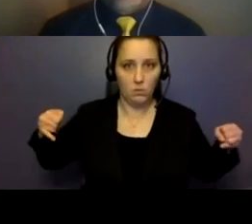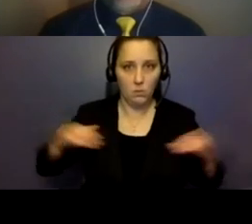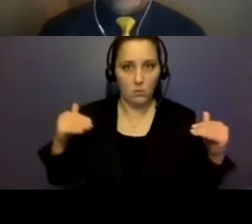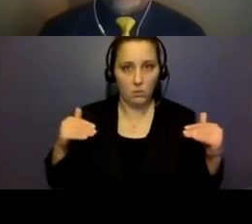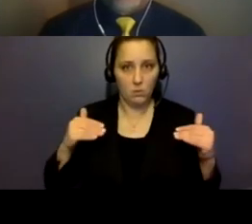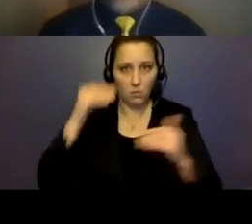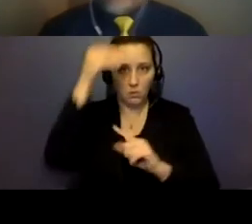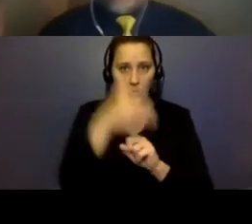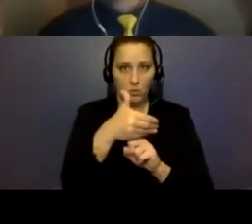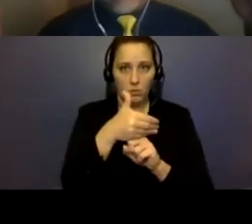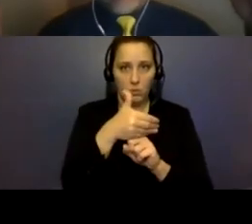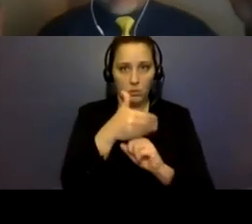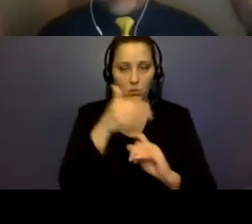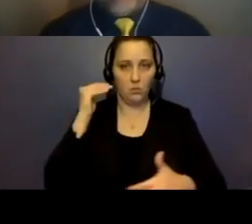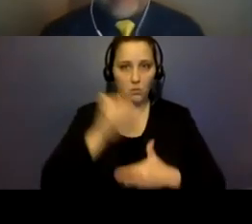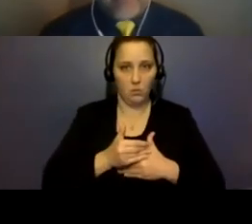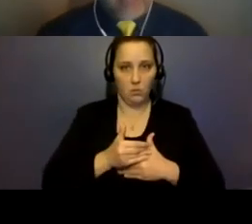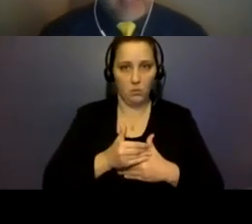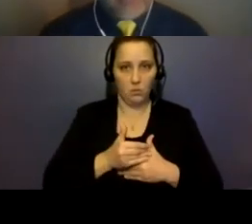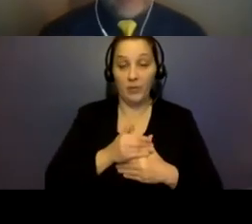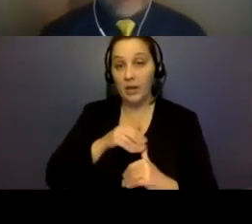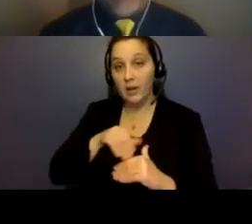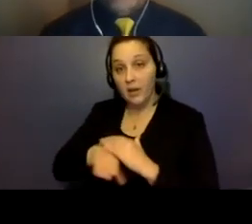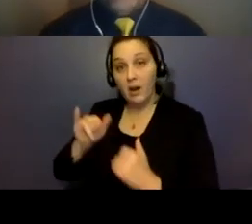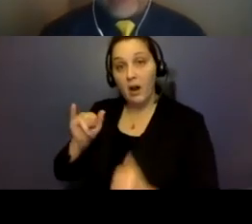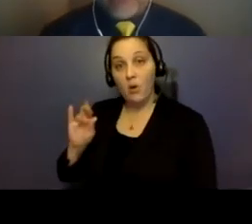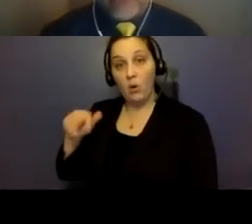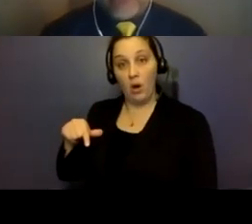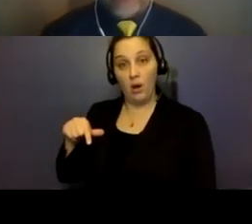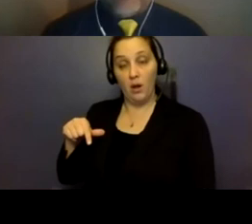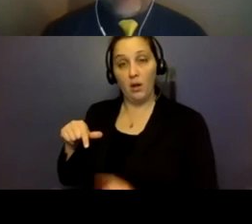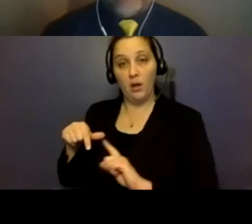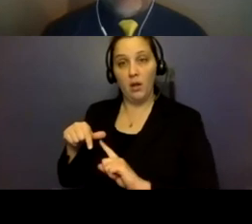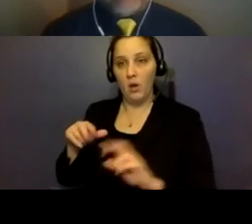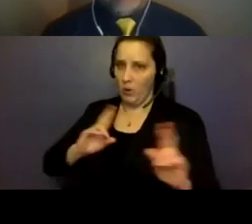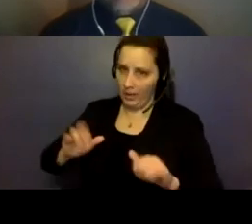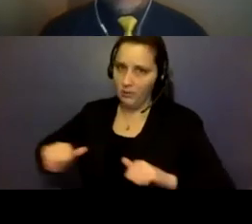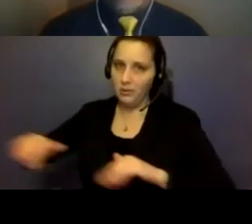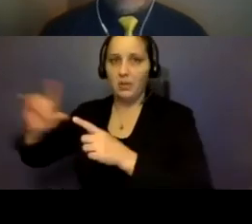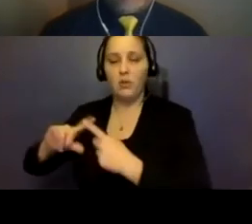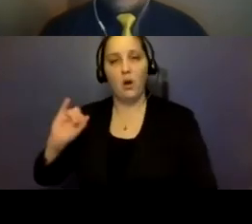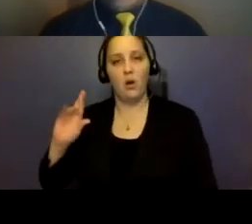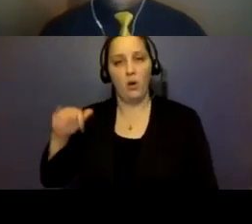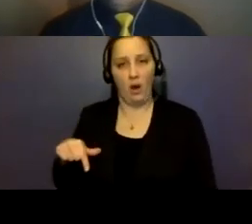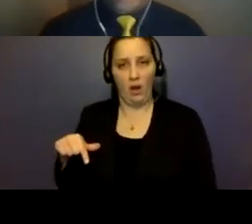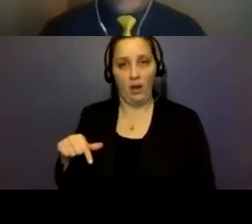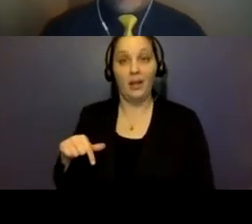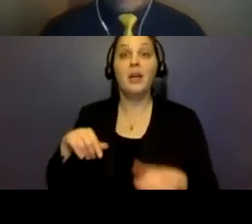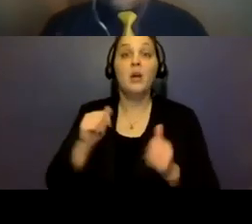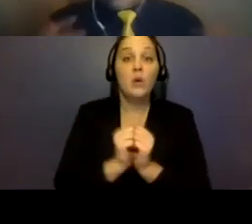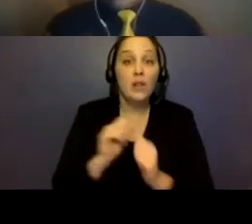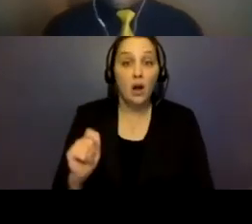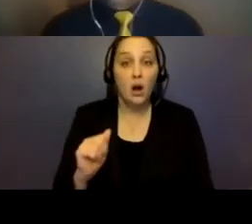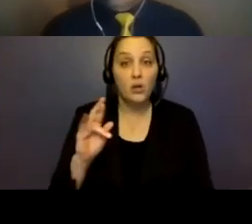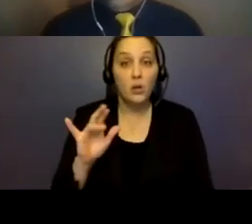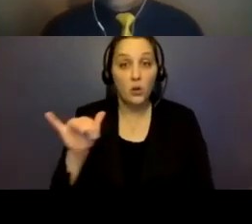So here comes Iraq, and we're getting ready to deploy to Iraq. So in artillery, we